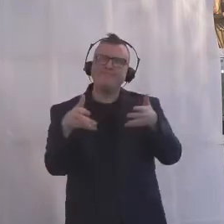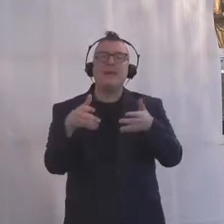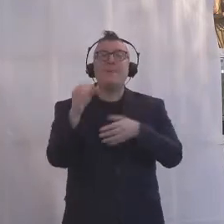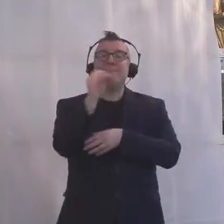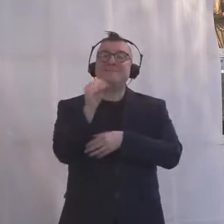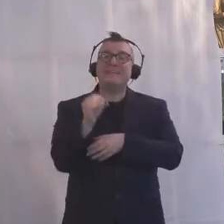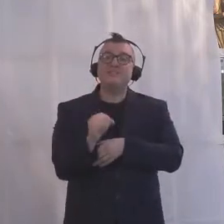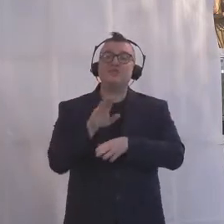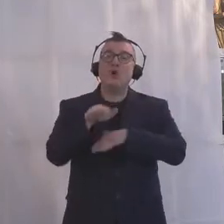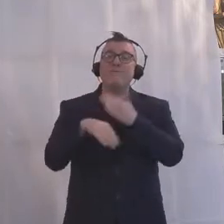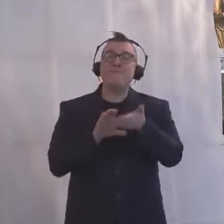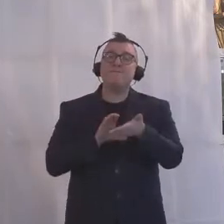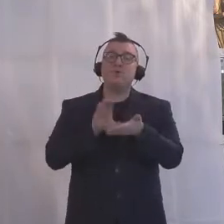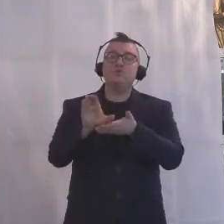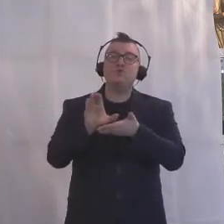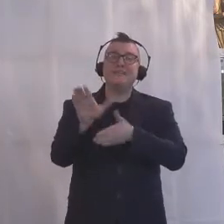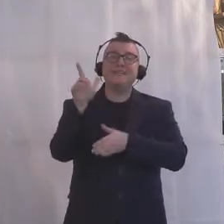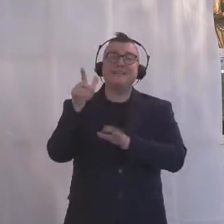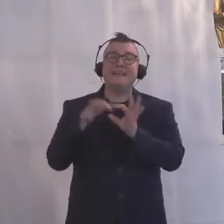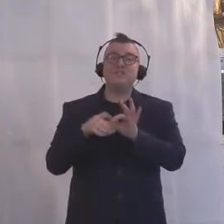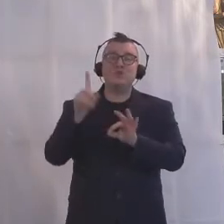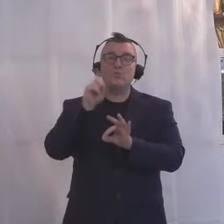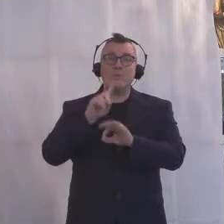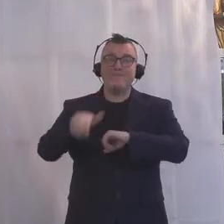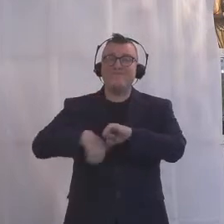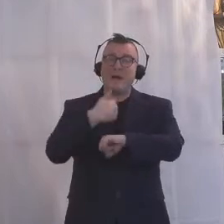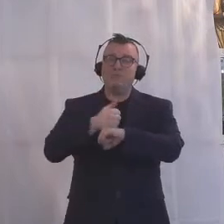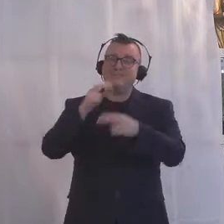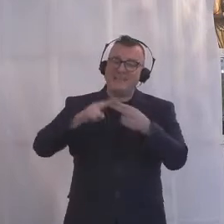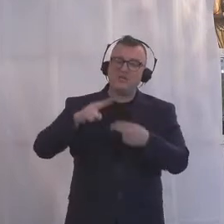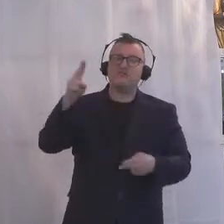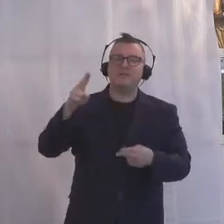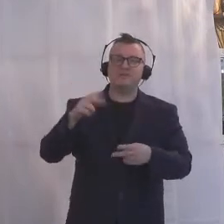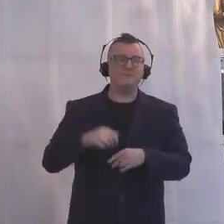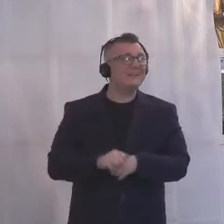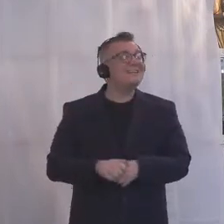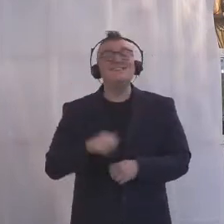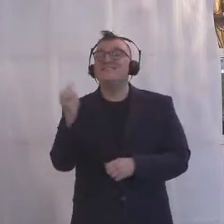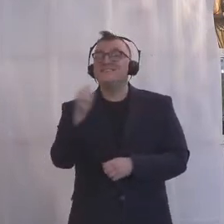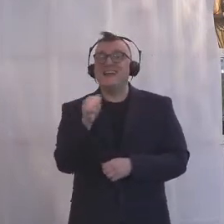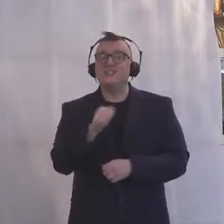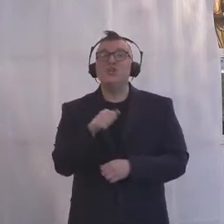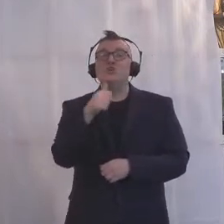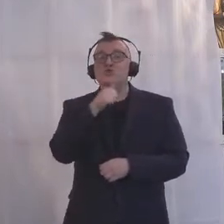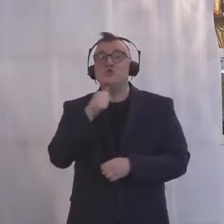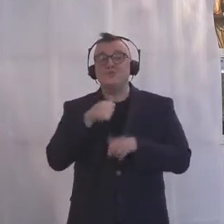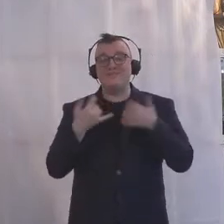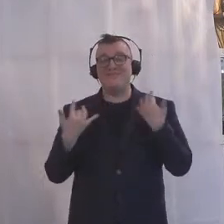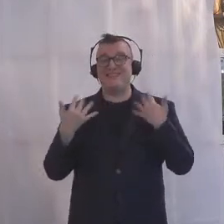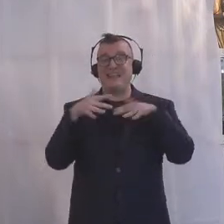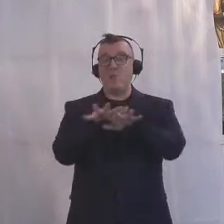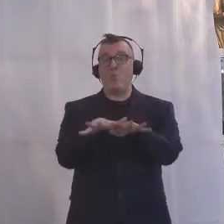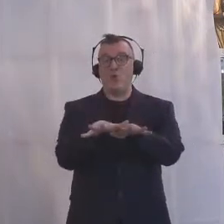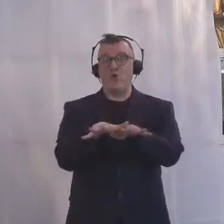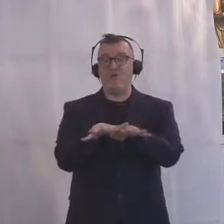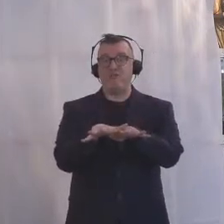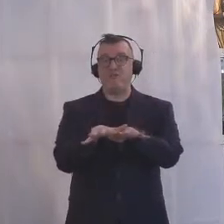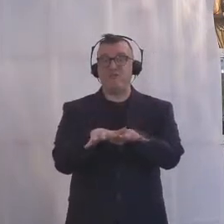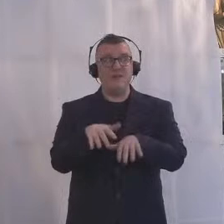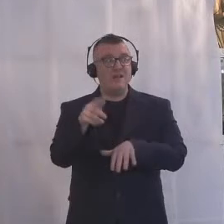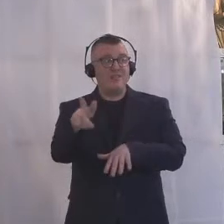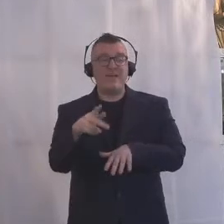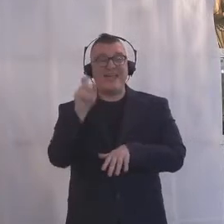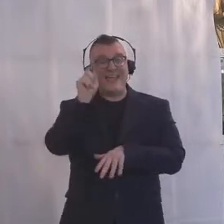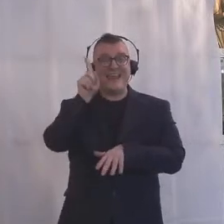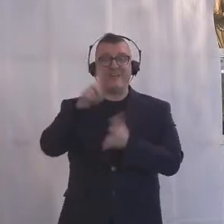in the firm of funding that is going to female founders. And use your network, and use Innovate UK's network, use other networks, because warm